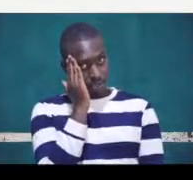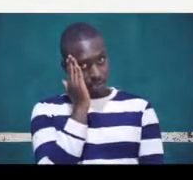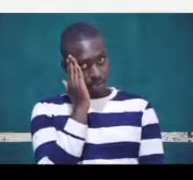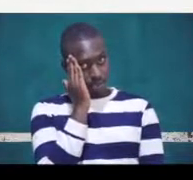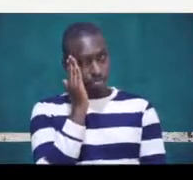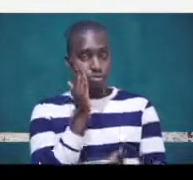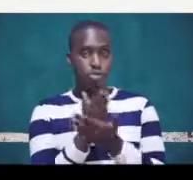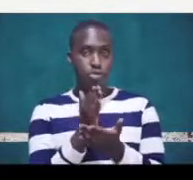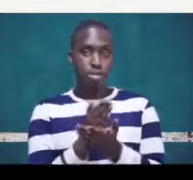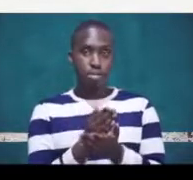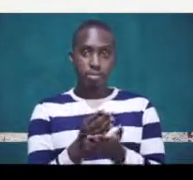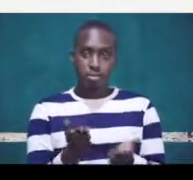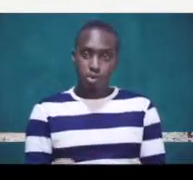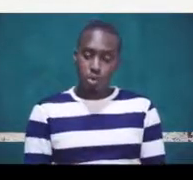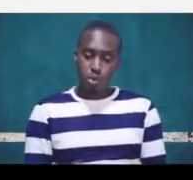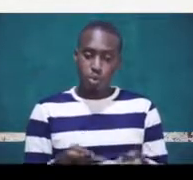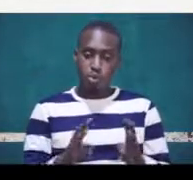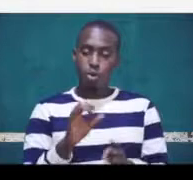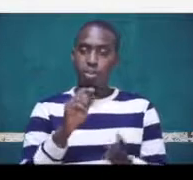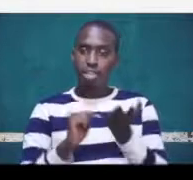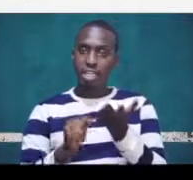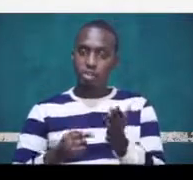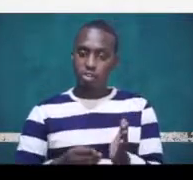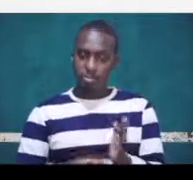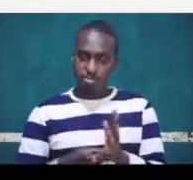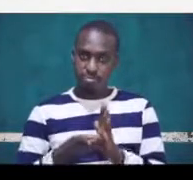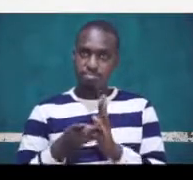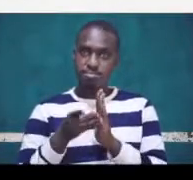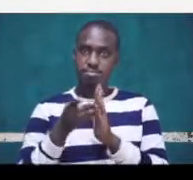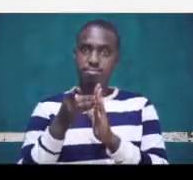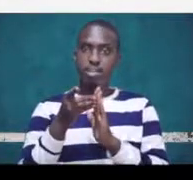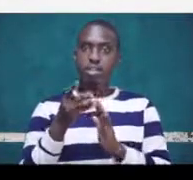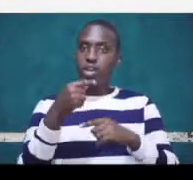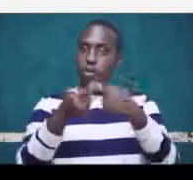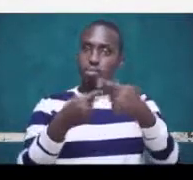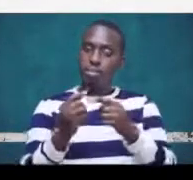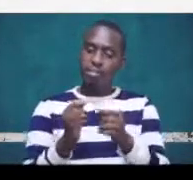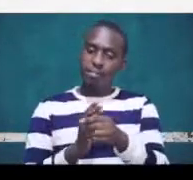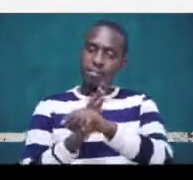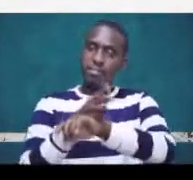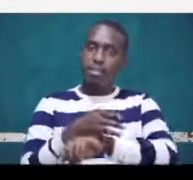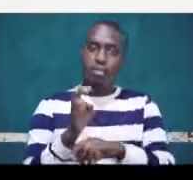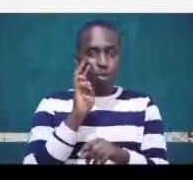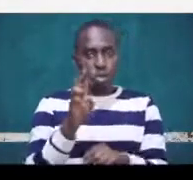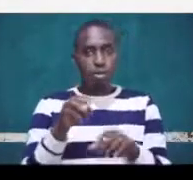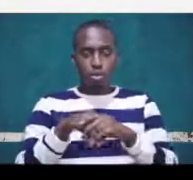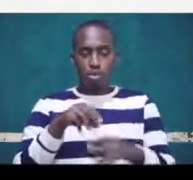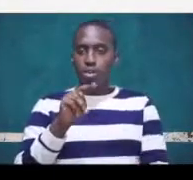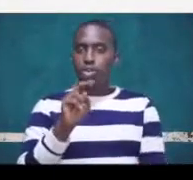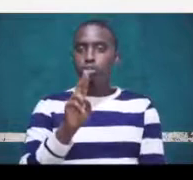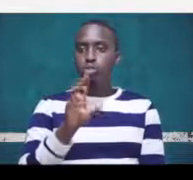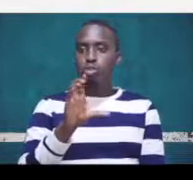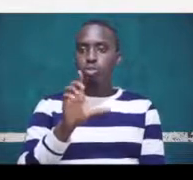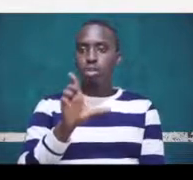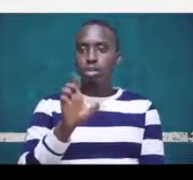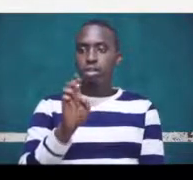the advancements in science and technology that has gone far ahead to look into the nucleus and check what is